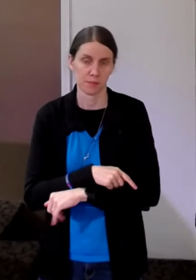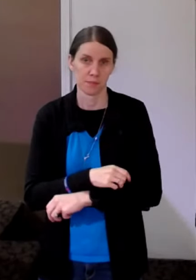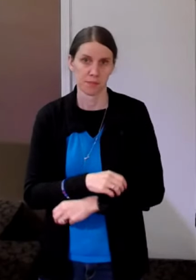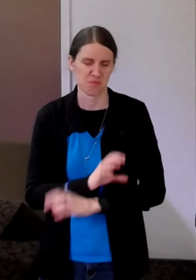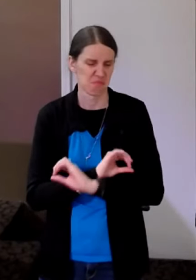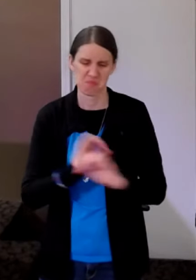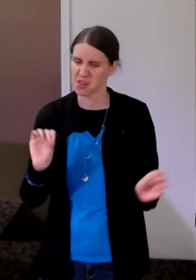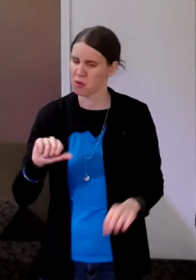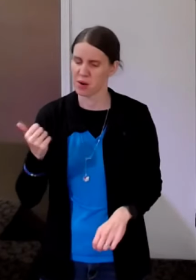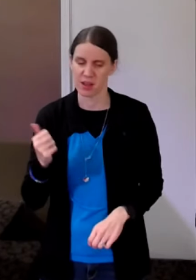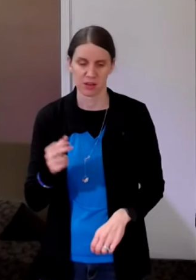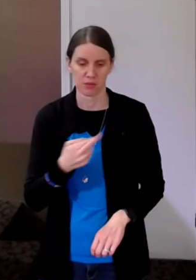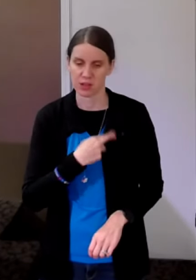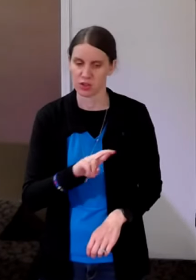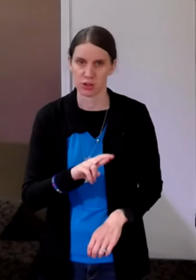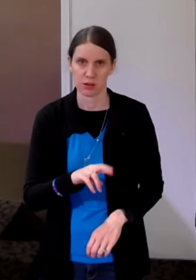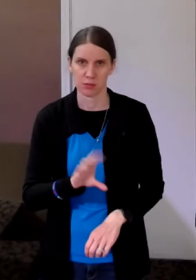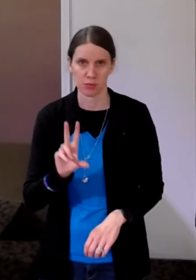There's none other like Jesus.